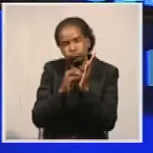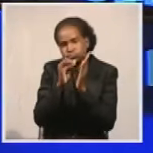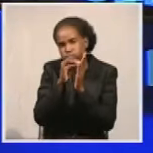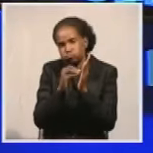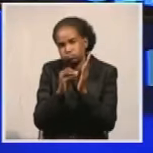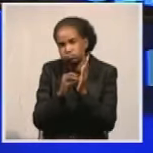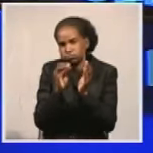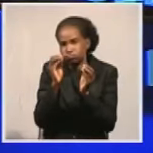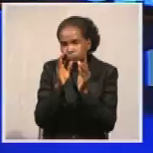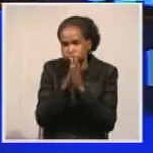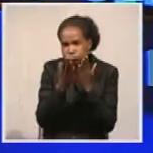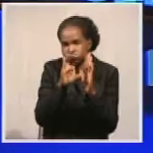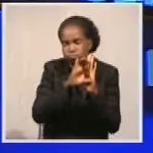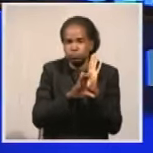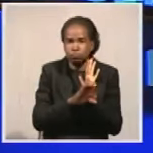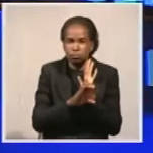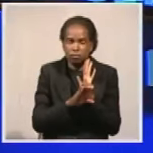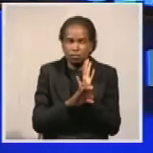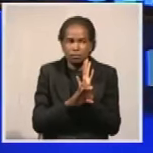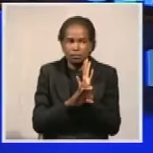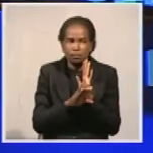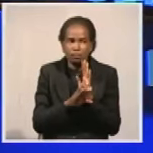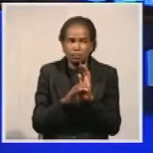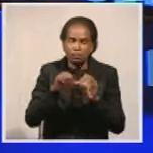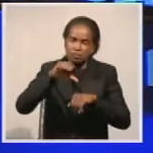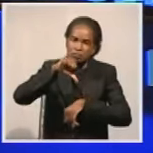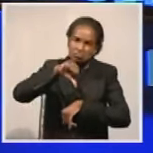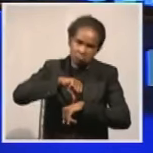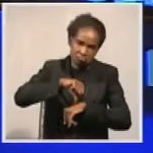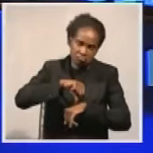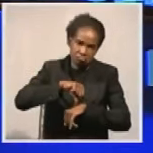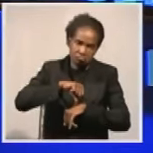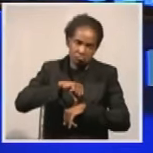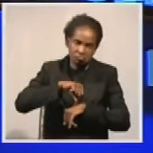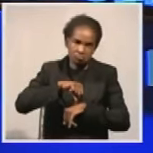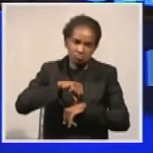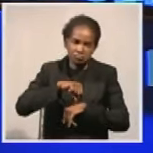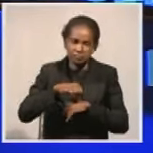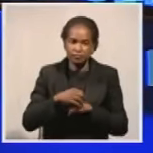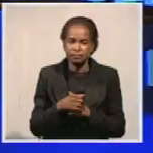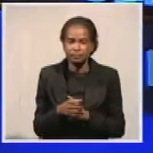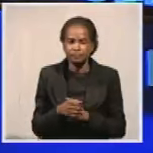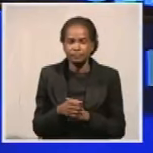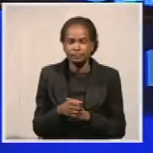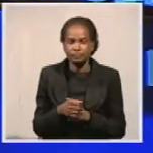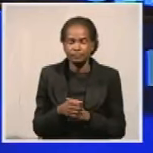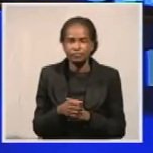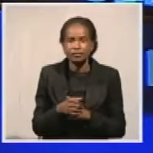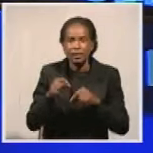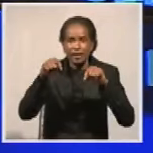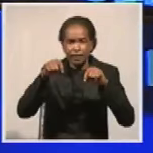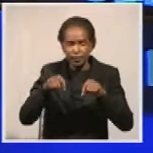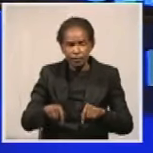It is very unfortunate that we are sitting here